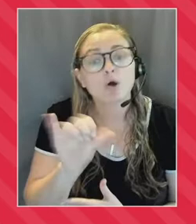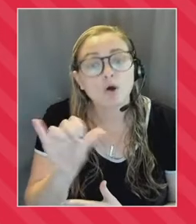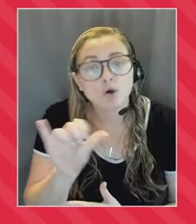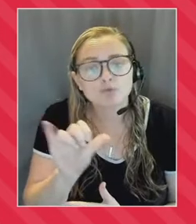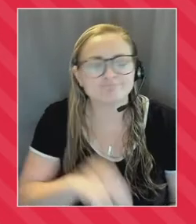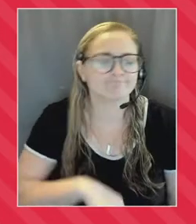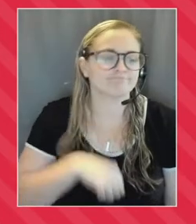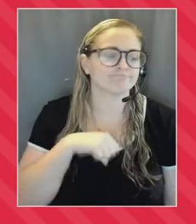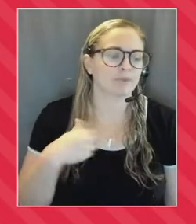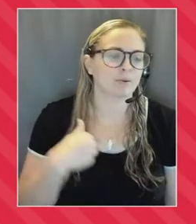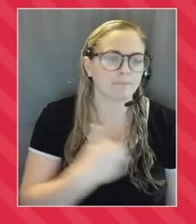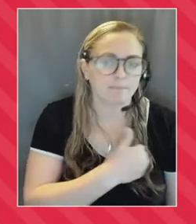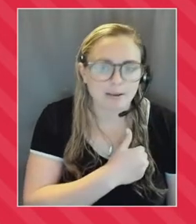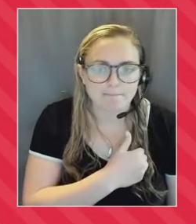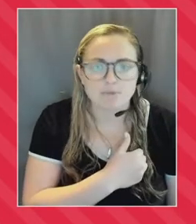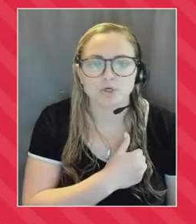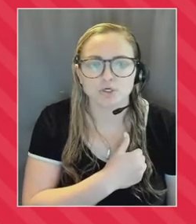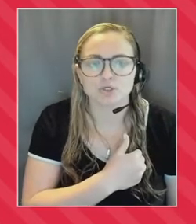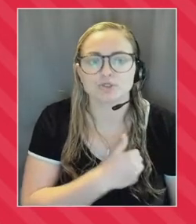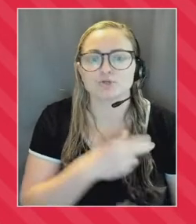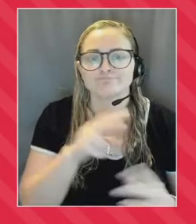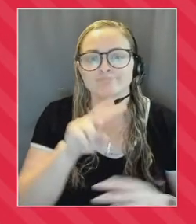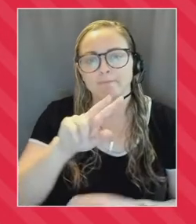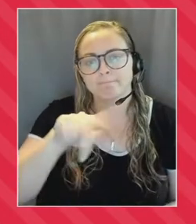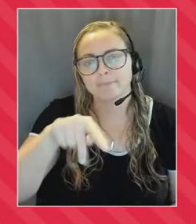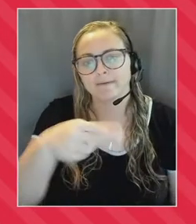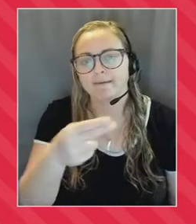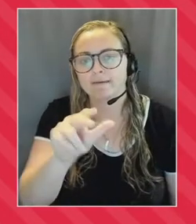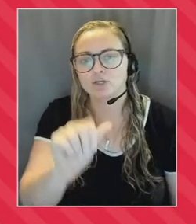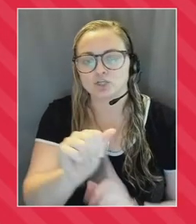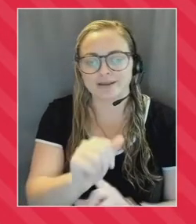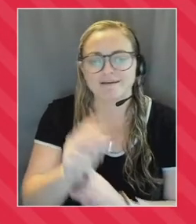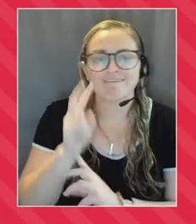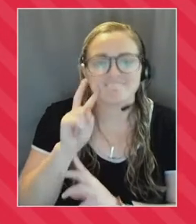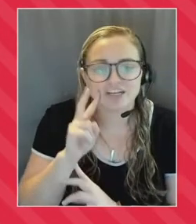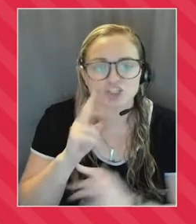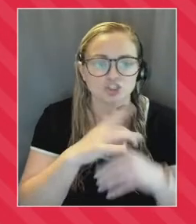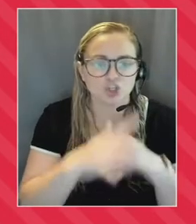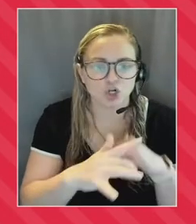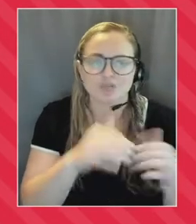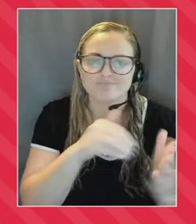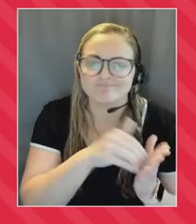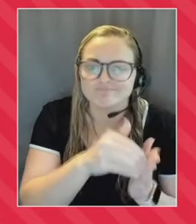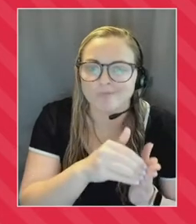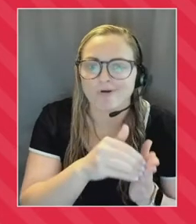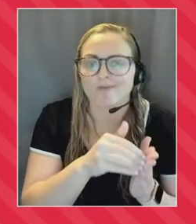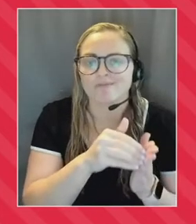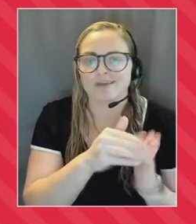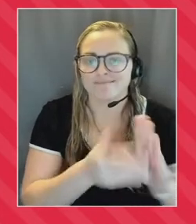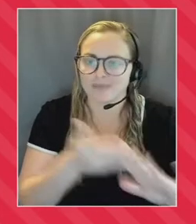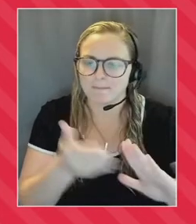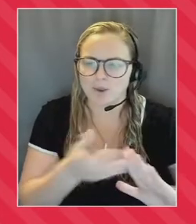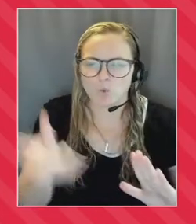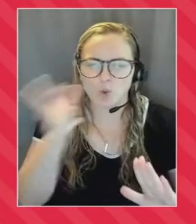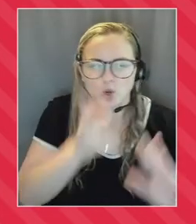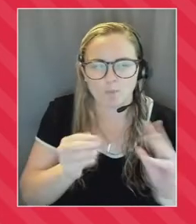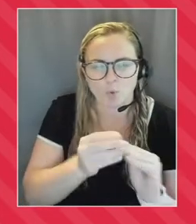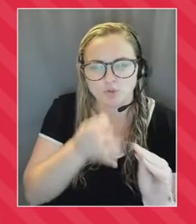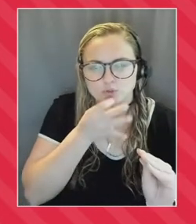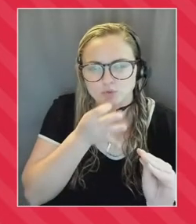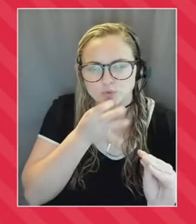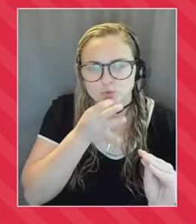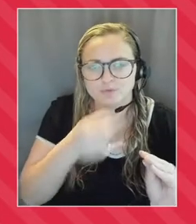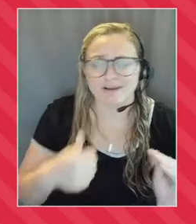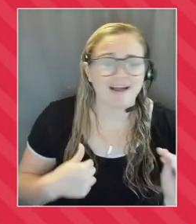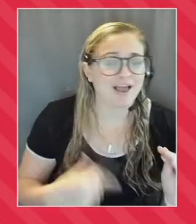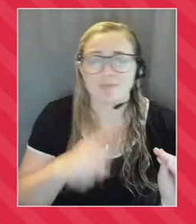proud member of the Partnership for Healthy America's Veggies Early and Often campaign, which you'll hear more about soon. I am